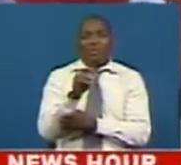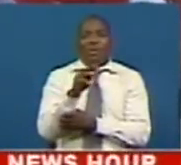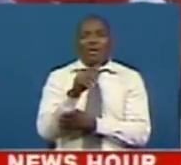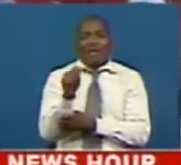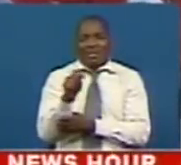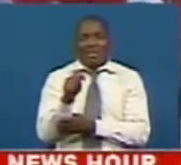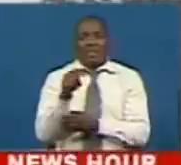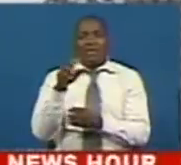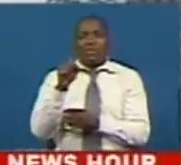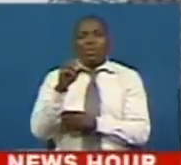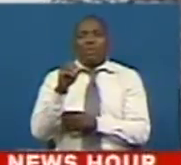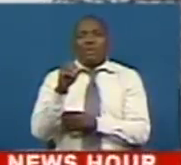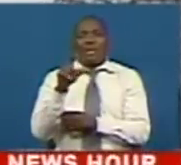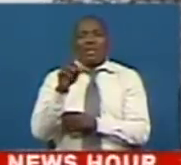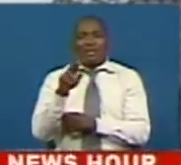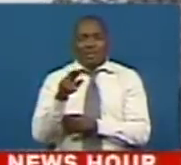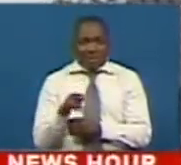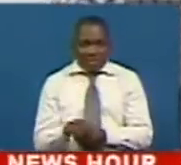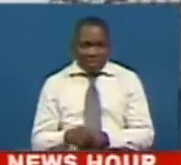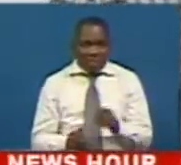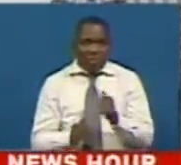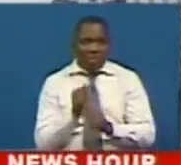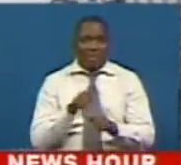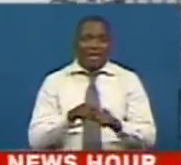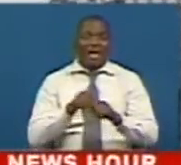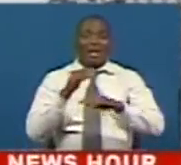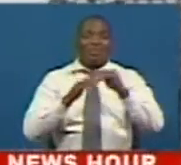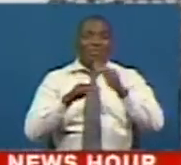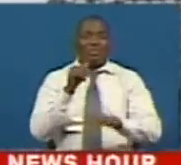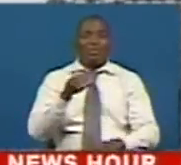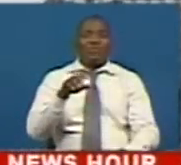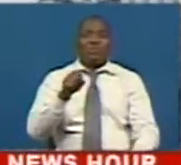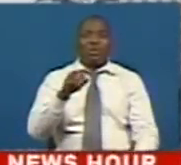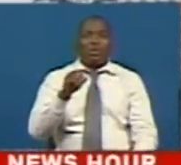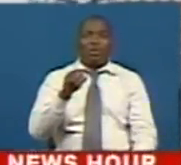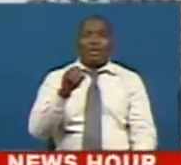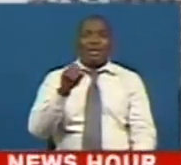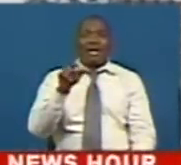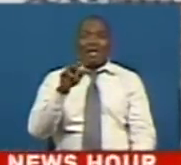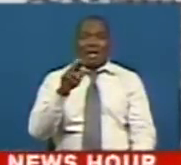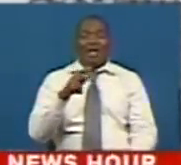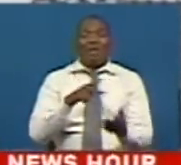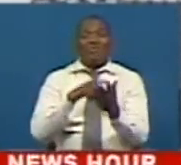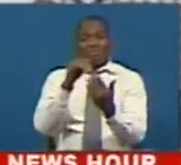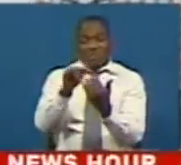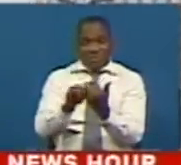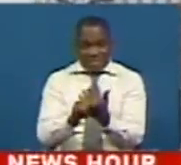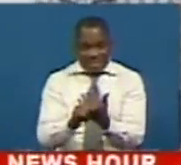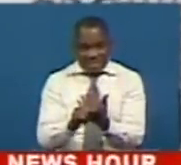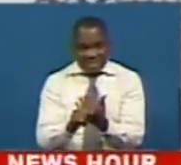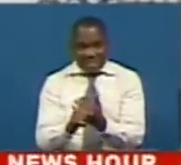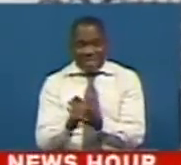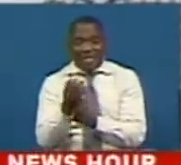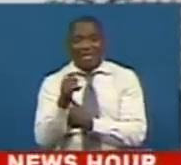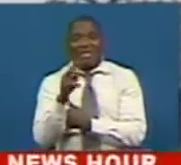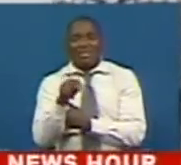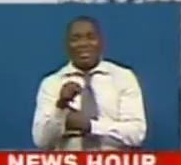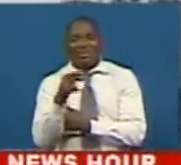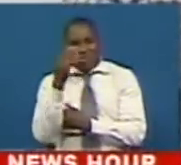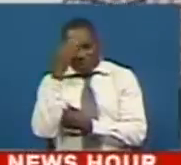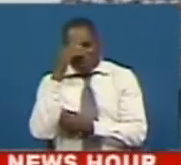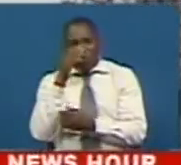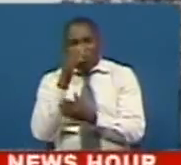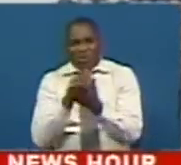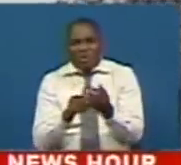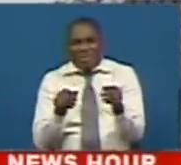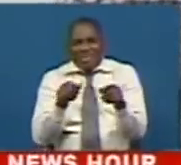megawatts of solar power. Normally in building most of these projects, like prior to what we did, we realize that there are